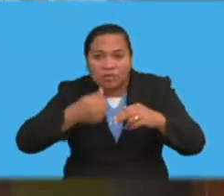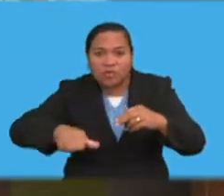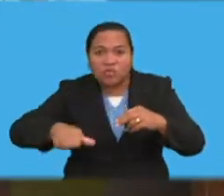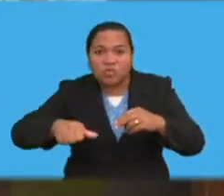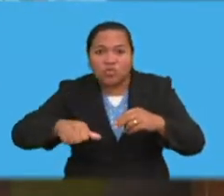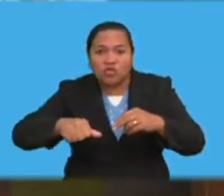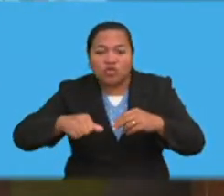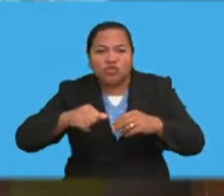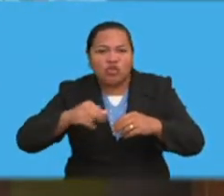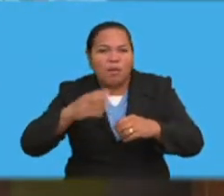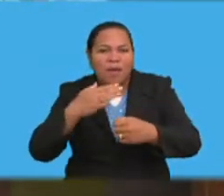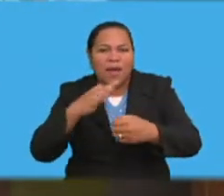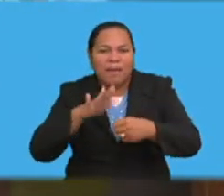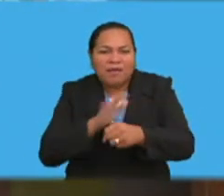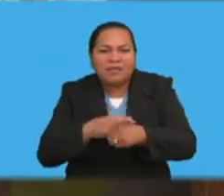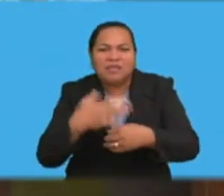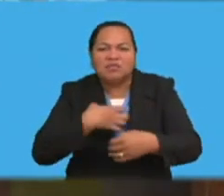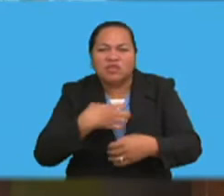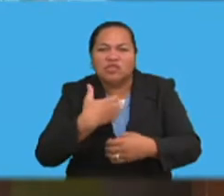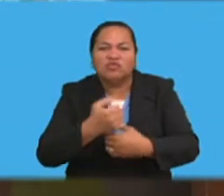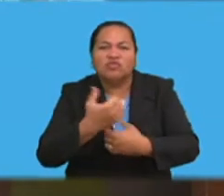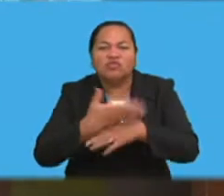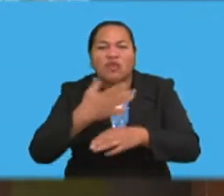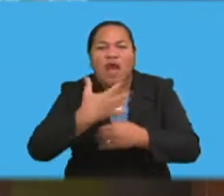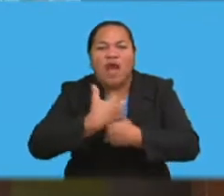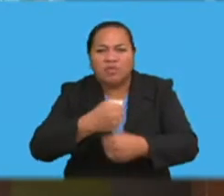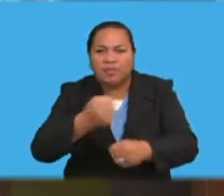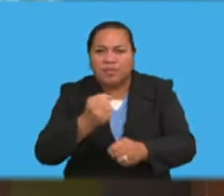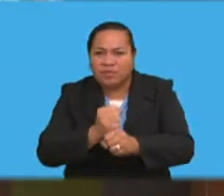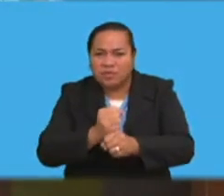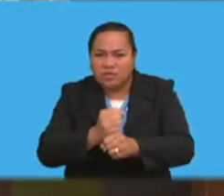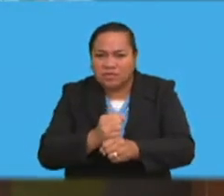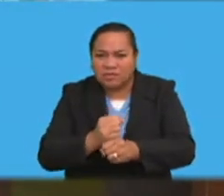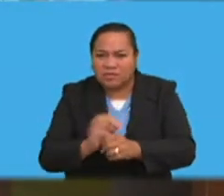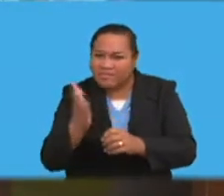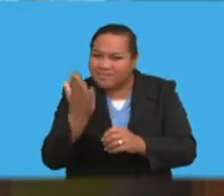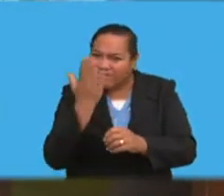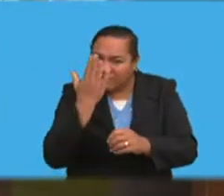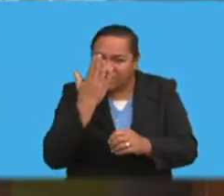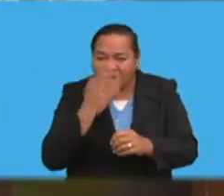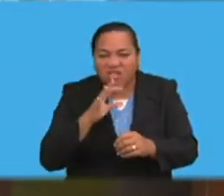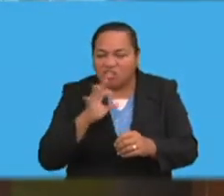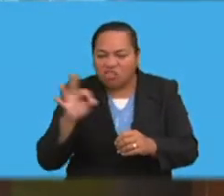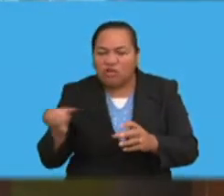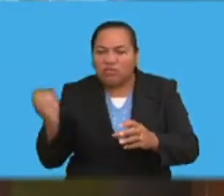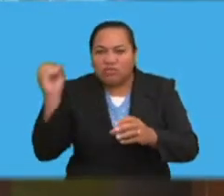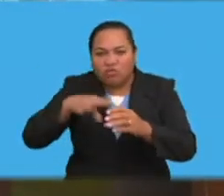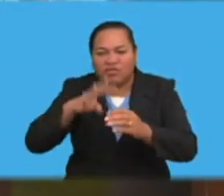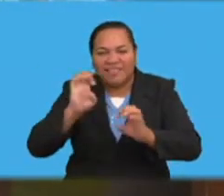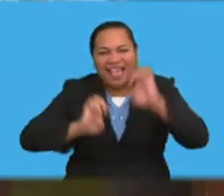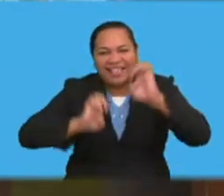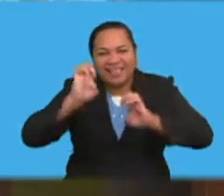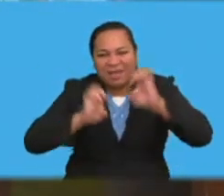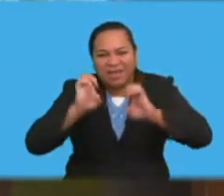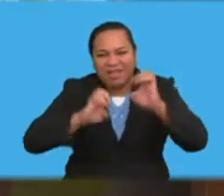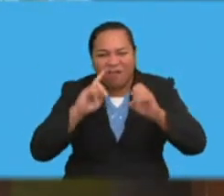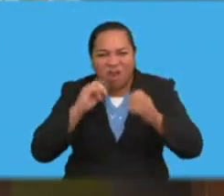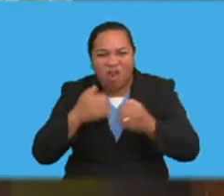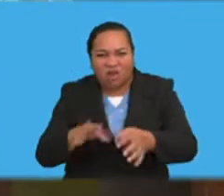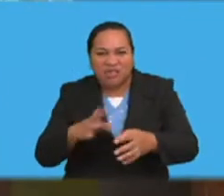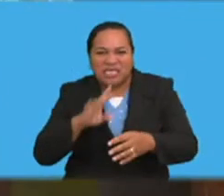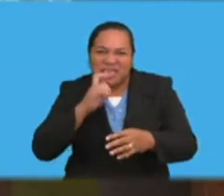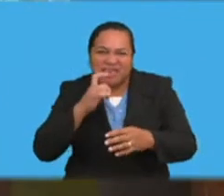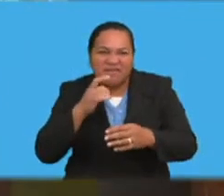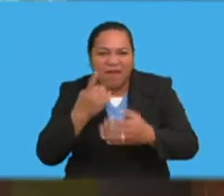new output, Madam Speaker. This is not factored in the estimation of loss arising out of a